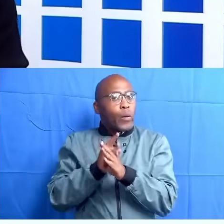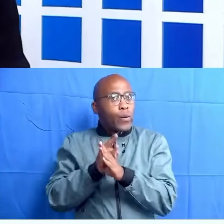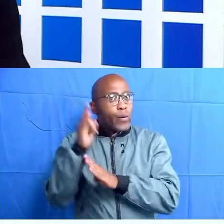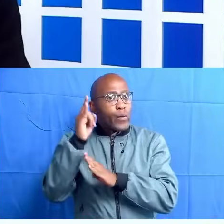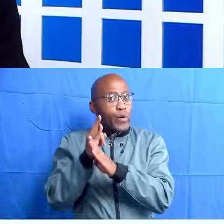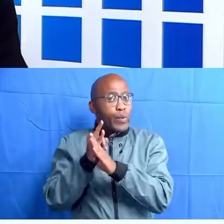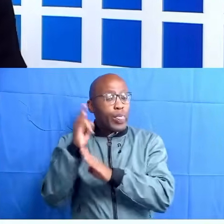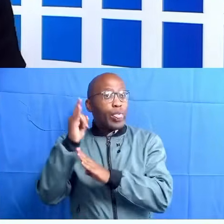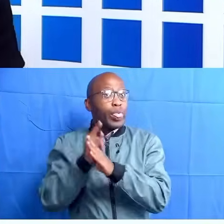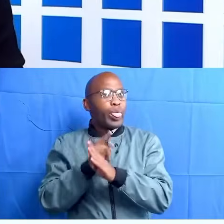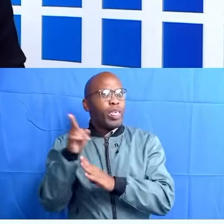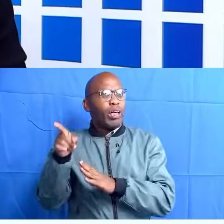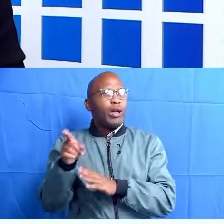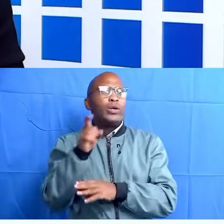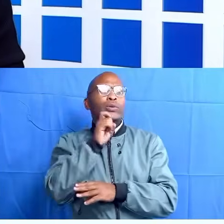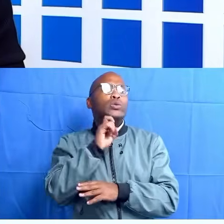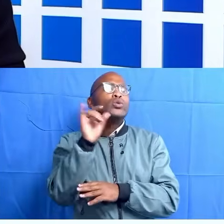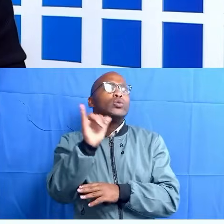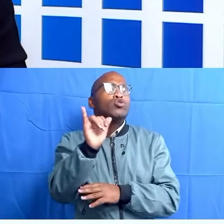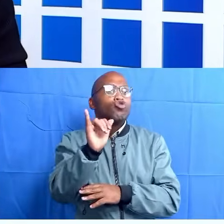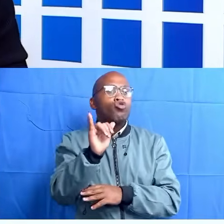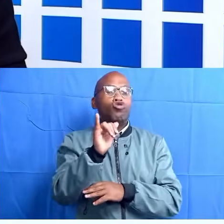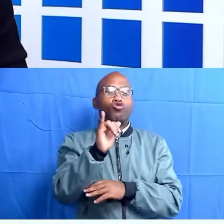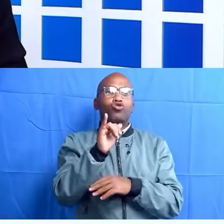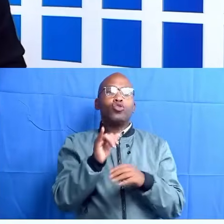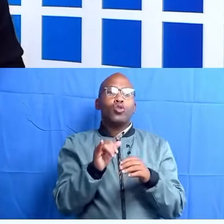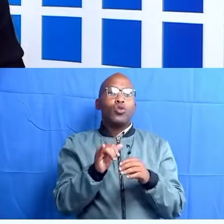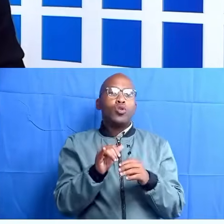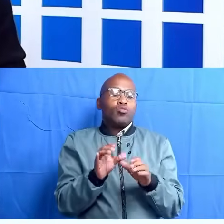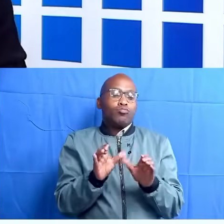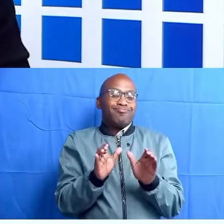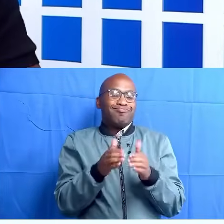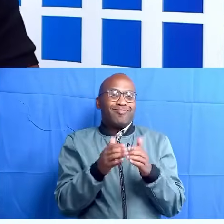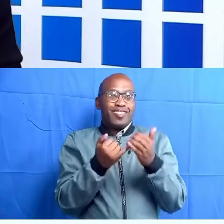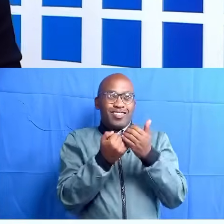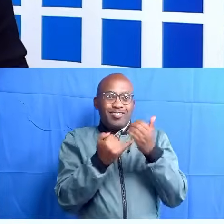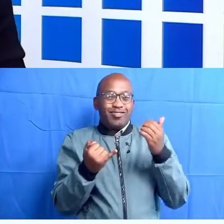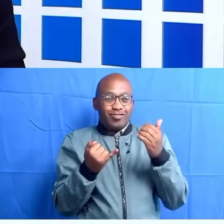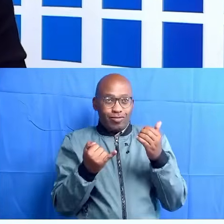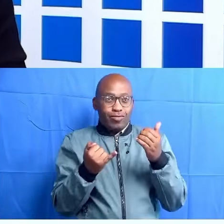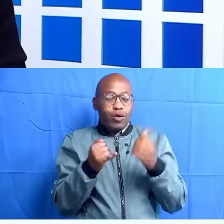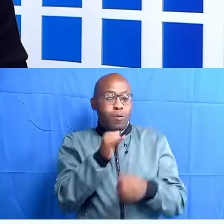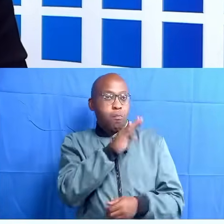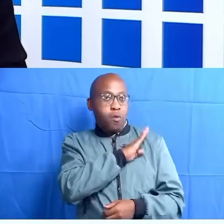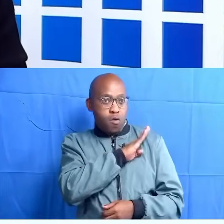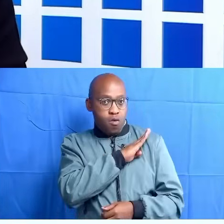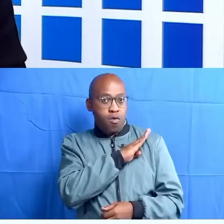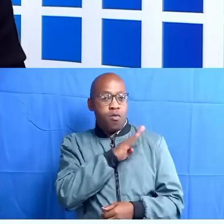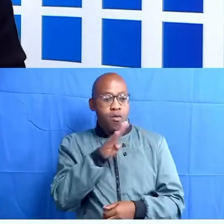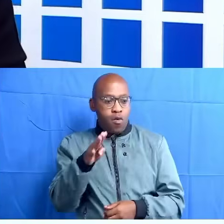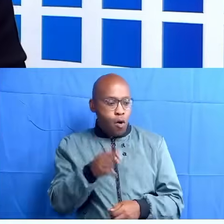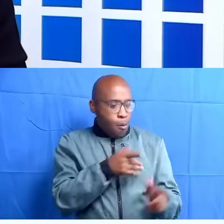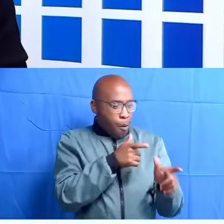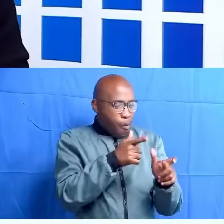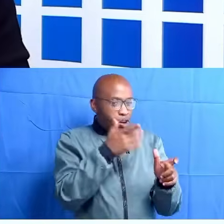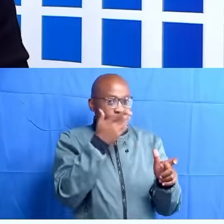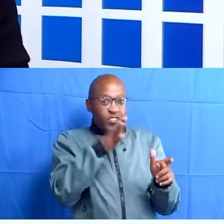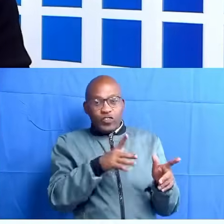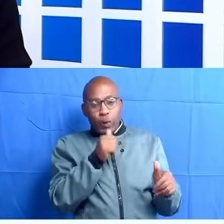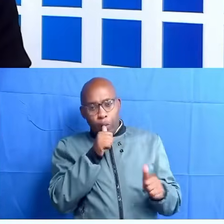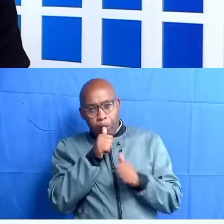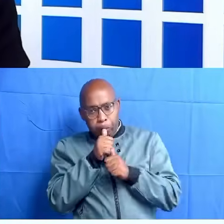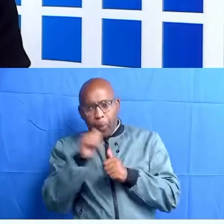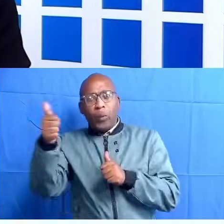just like the hit and run tactics and hiding in trenches, the usage of the booby traps, which